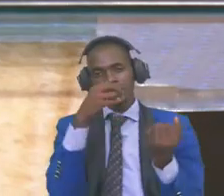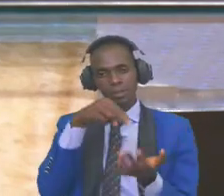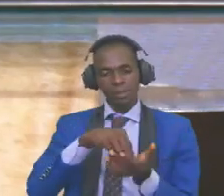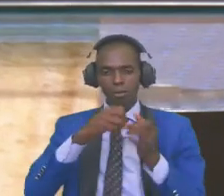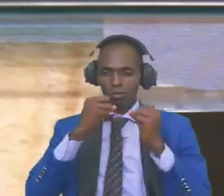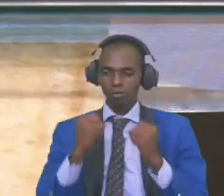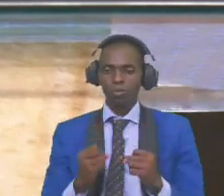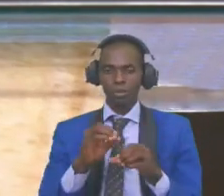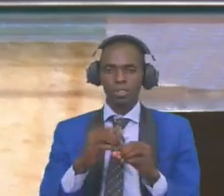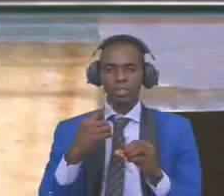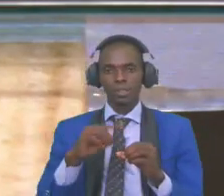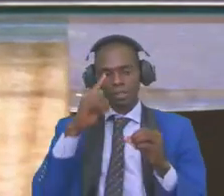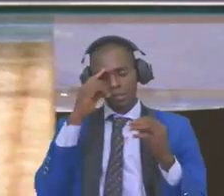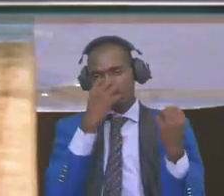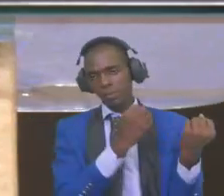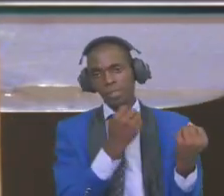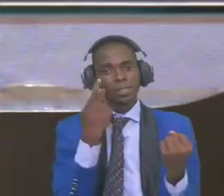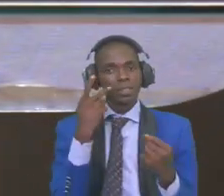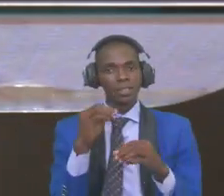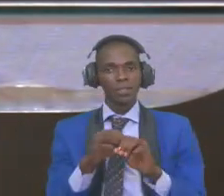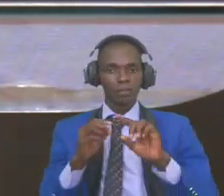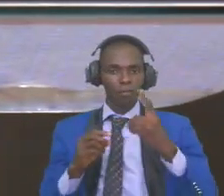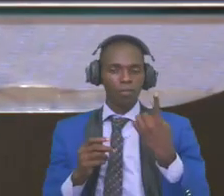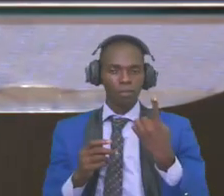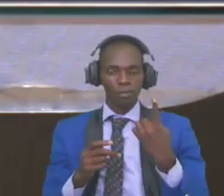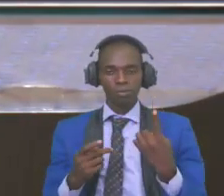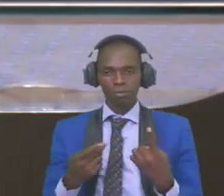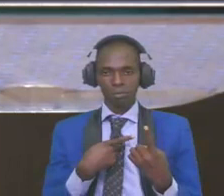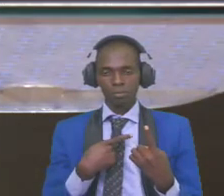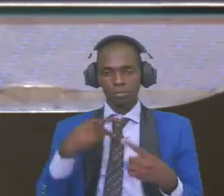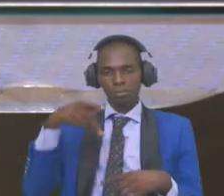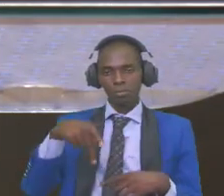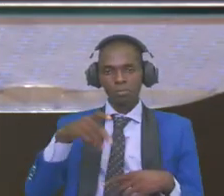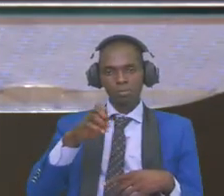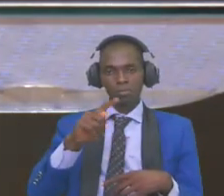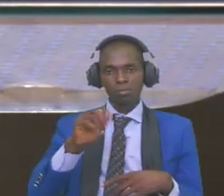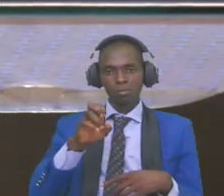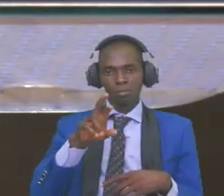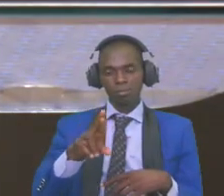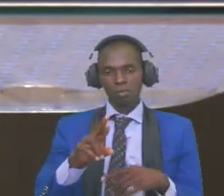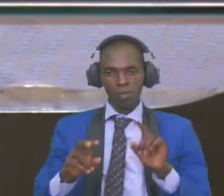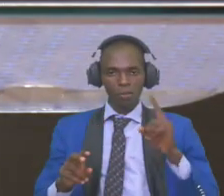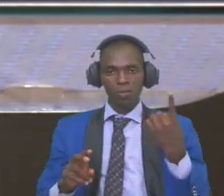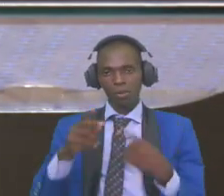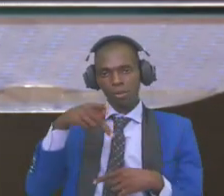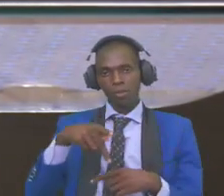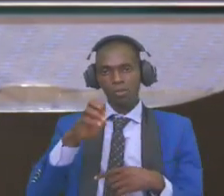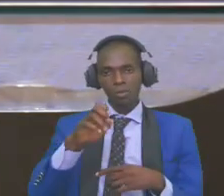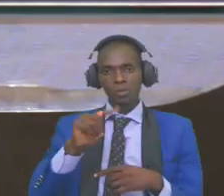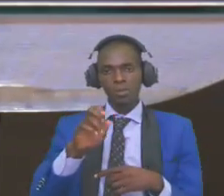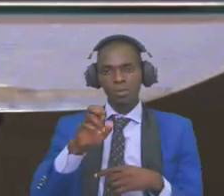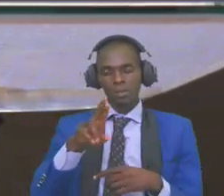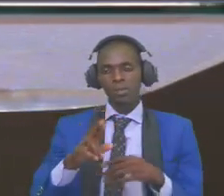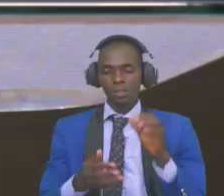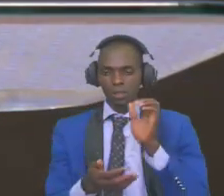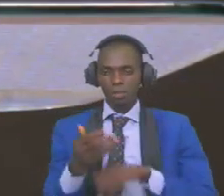It tells us in 1 Peter chapter 4, verse 7. 1 Peter chapter 4, verse 7.